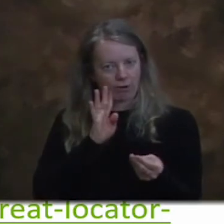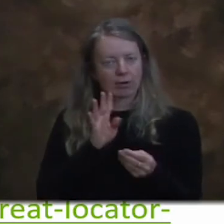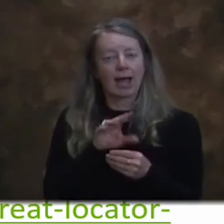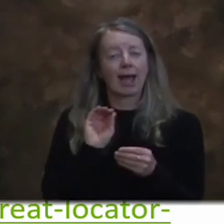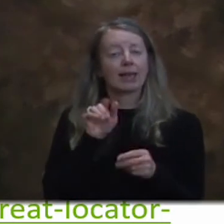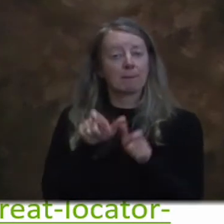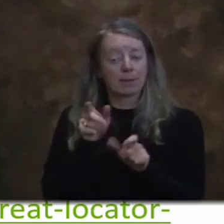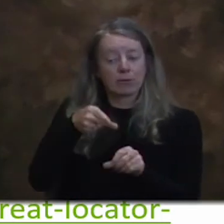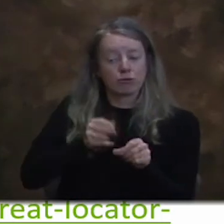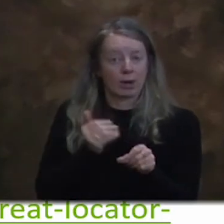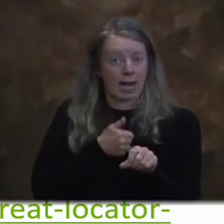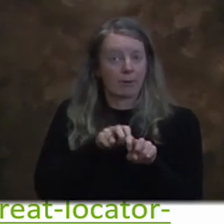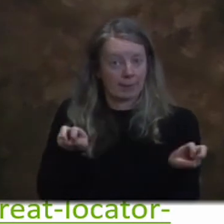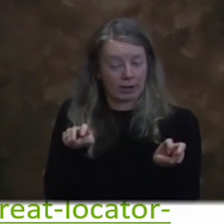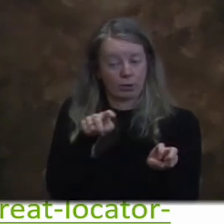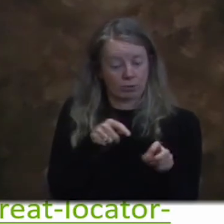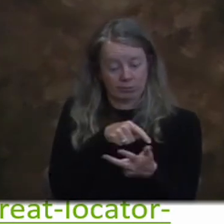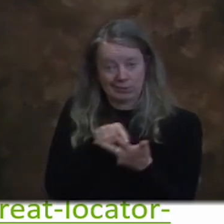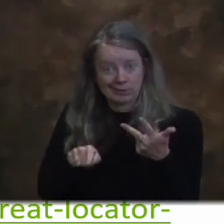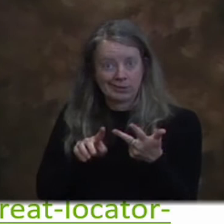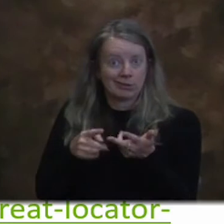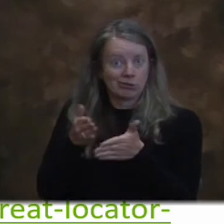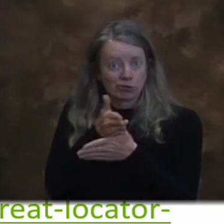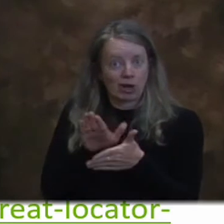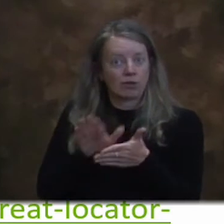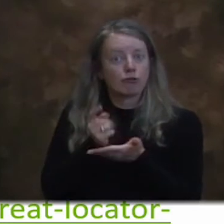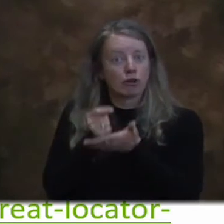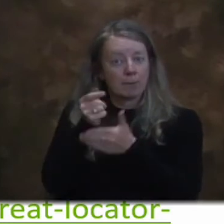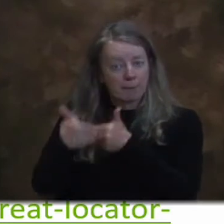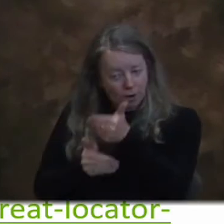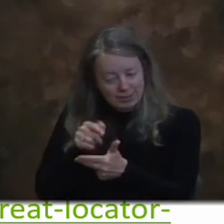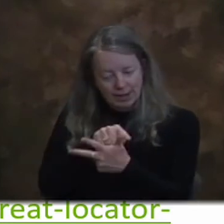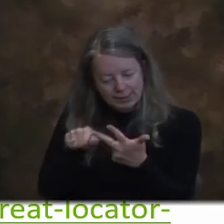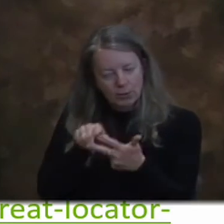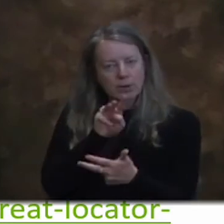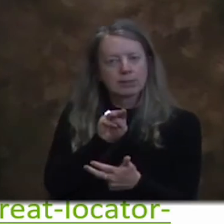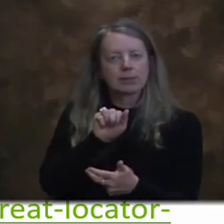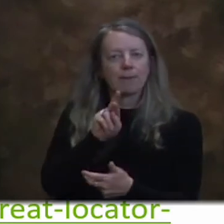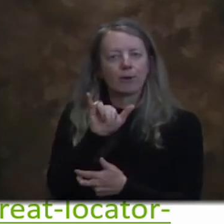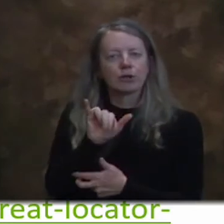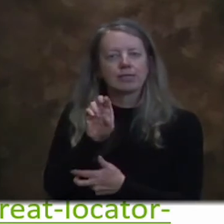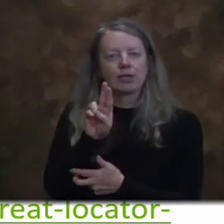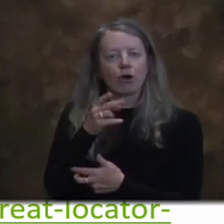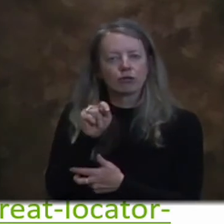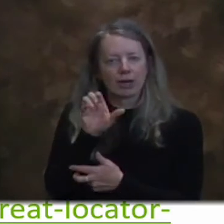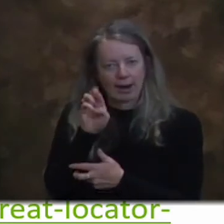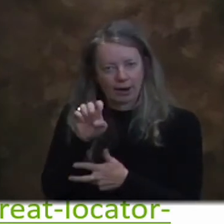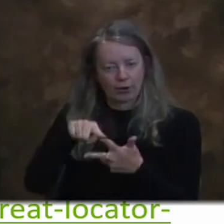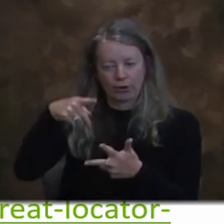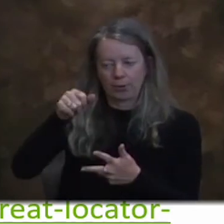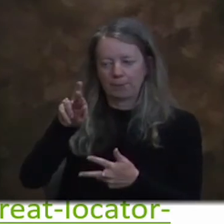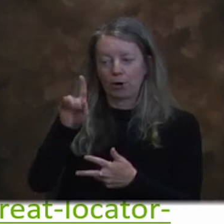did talk about their treatment process, which included partners from Mercy Urgent Care, Pardee